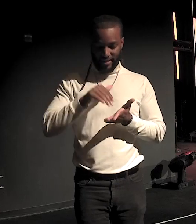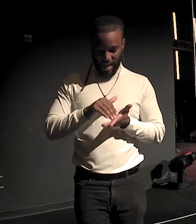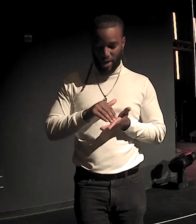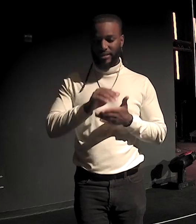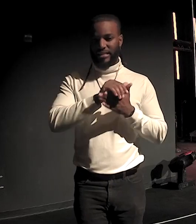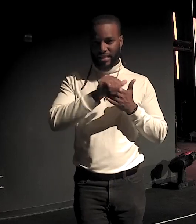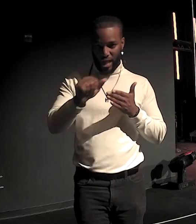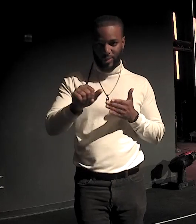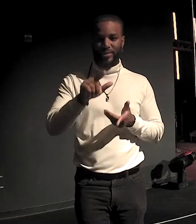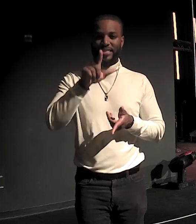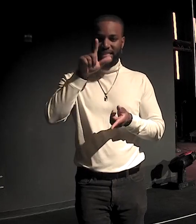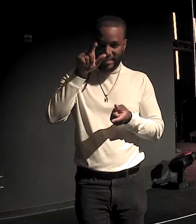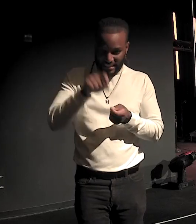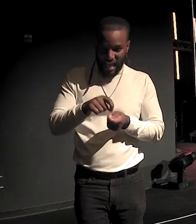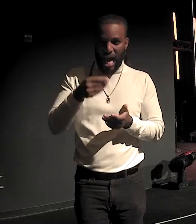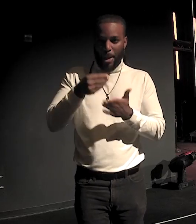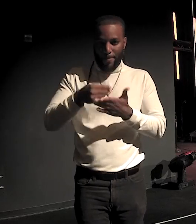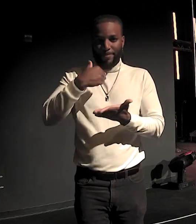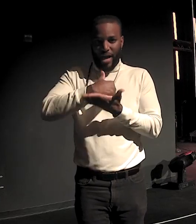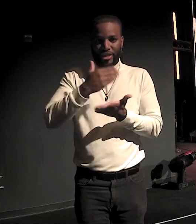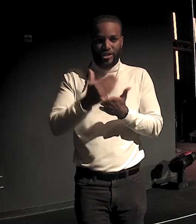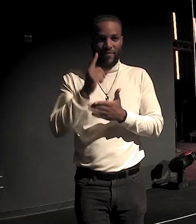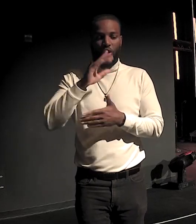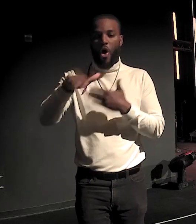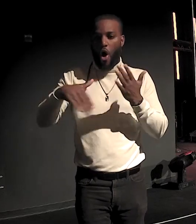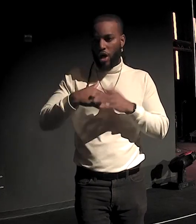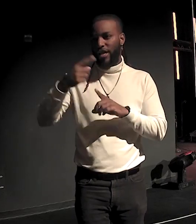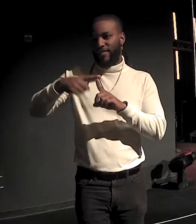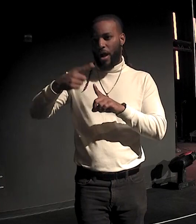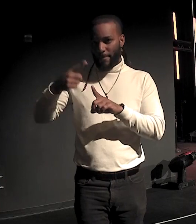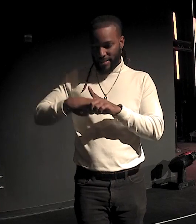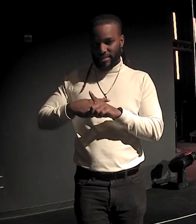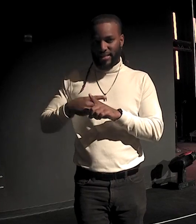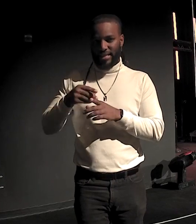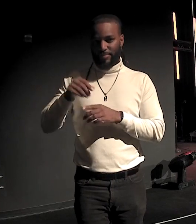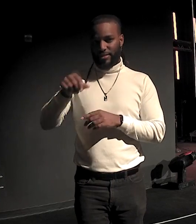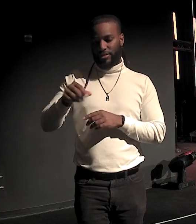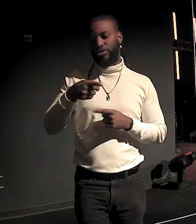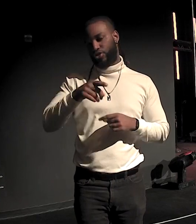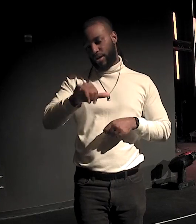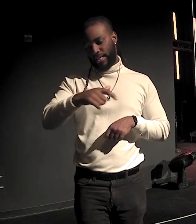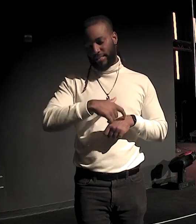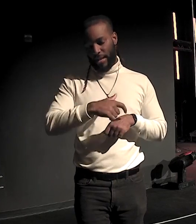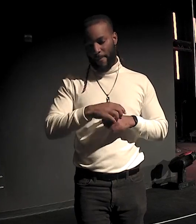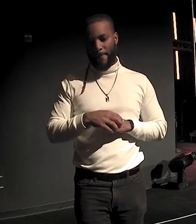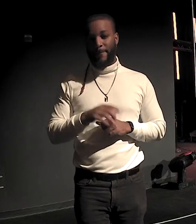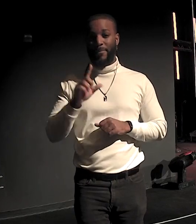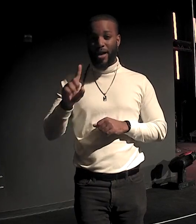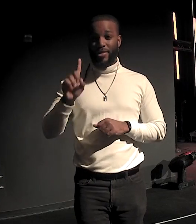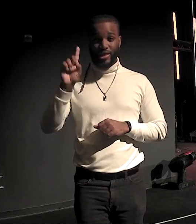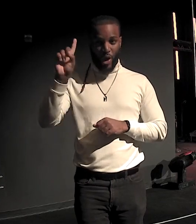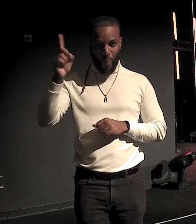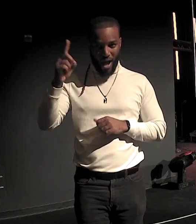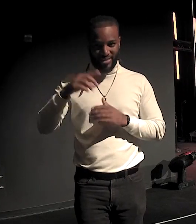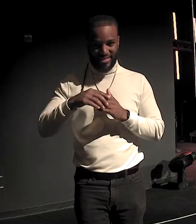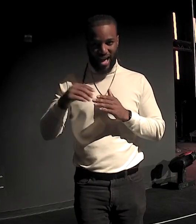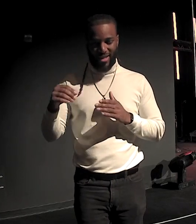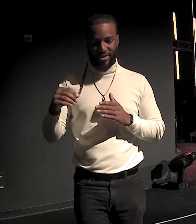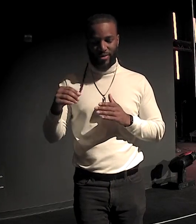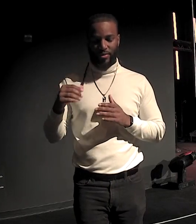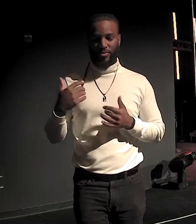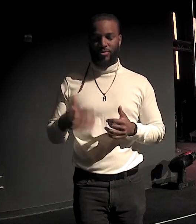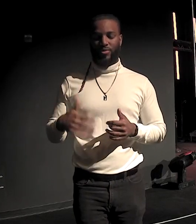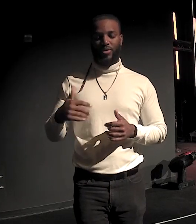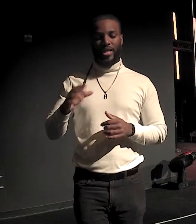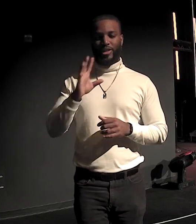$5,000 was the exact budget we had for all of our monthly expenses for us in that season. But the $1 spoke such a message